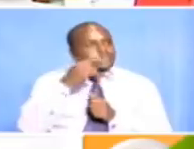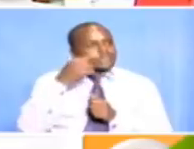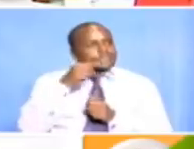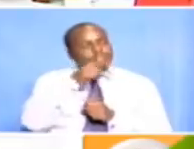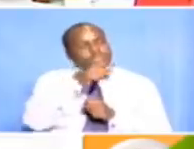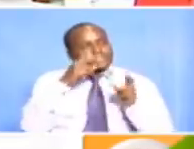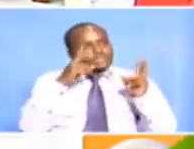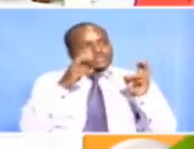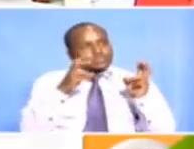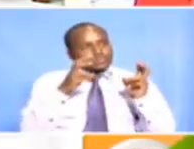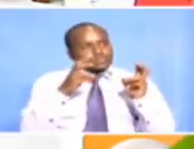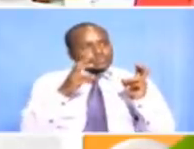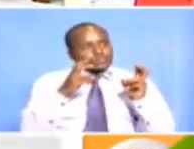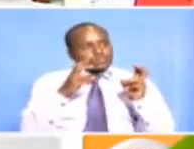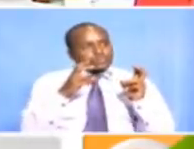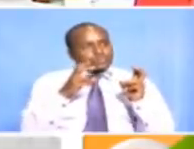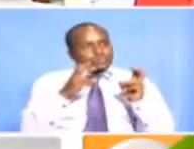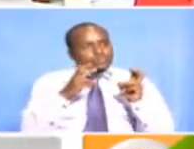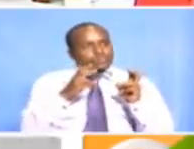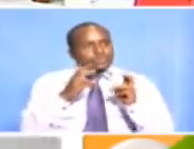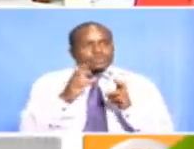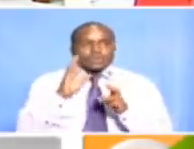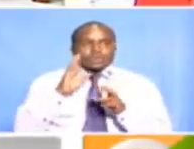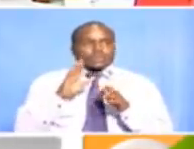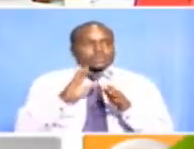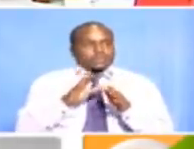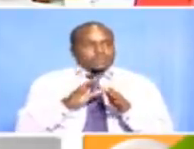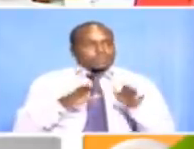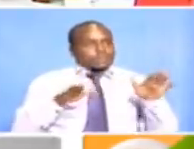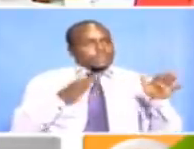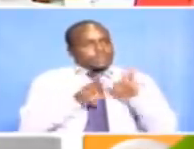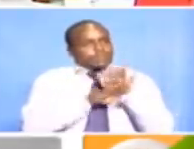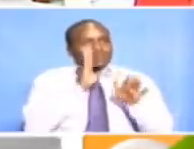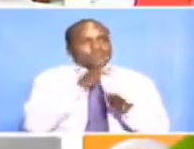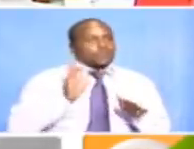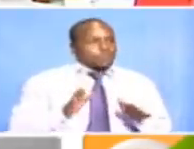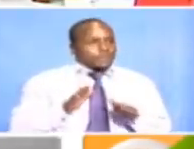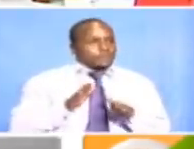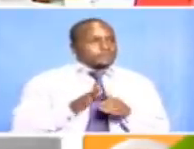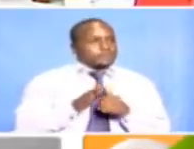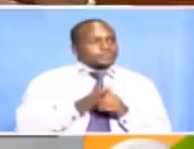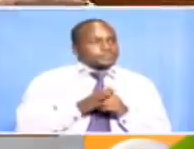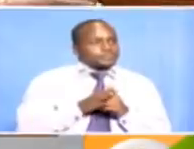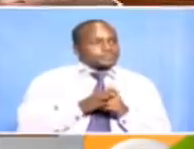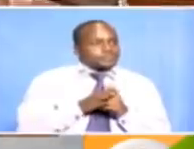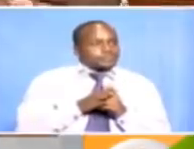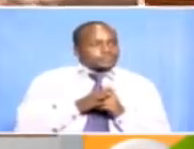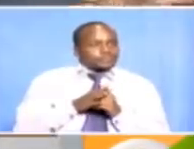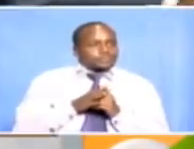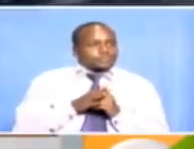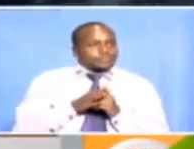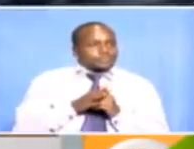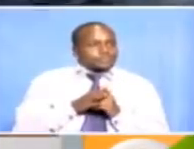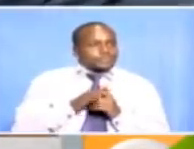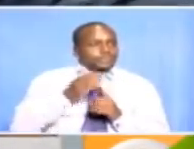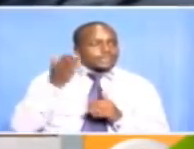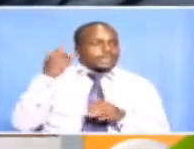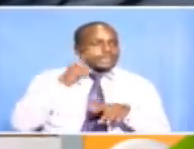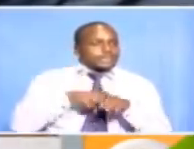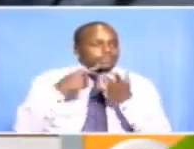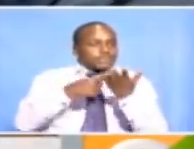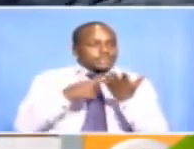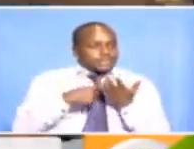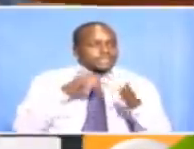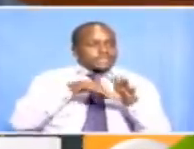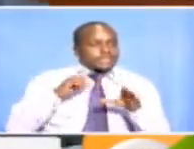motion, it will be a woman. Your deputy will be a woman. She will be a woman. She will be a woman. But the other time, the last time this motion was being discussed at the